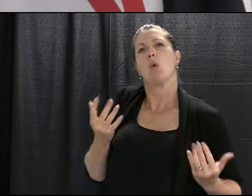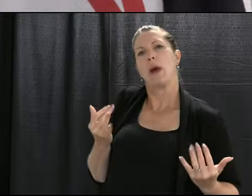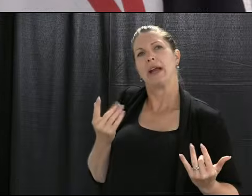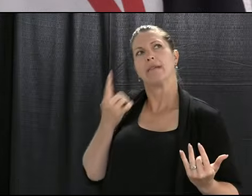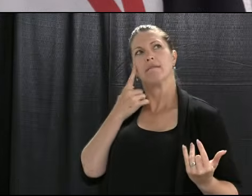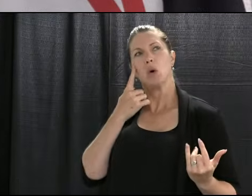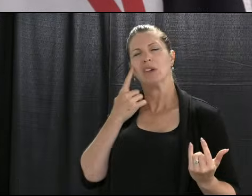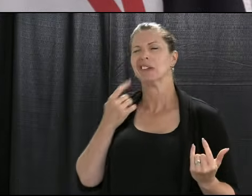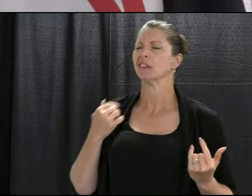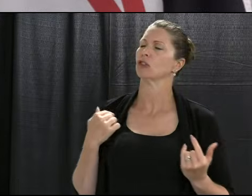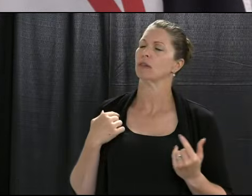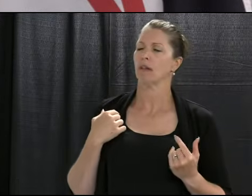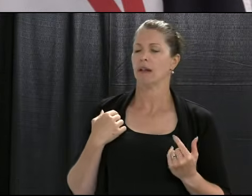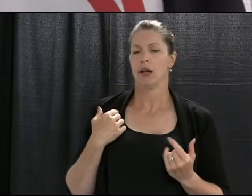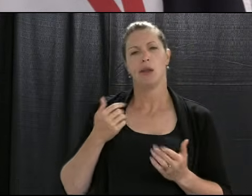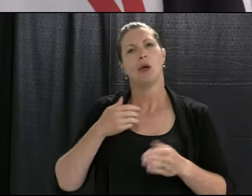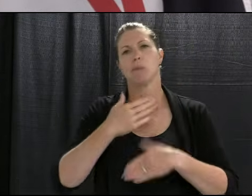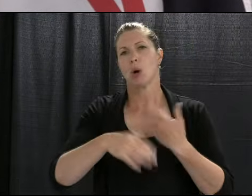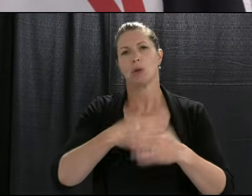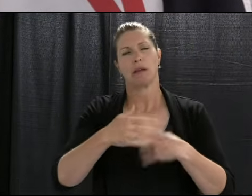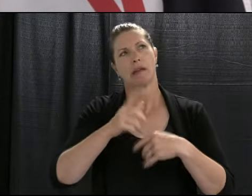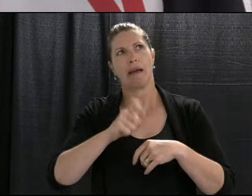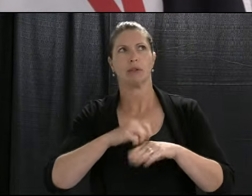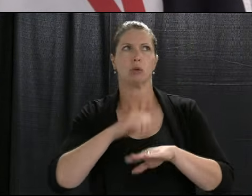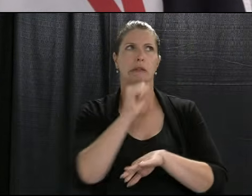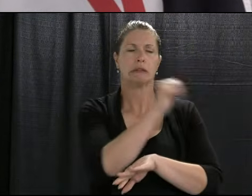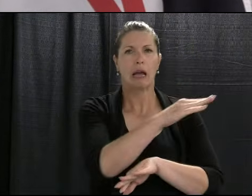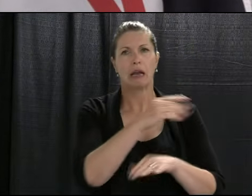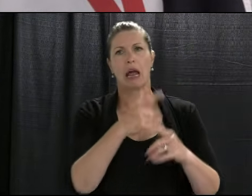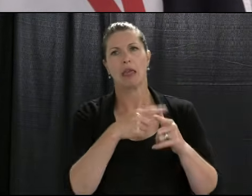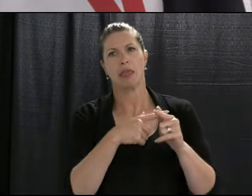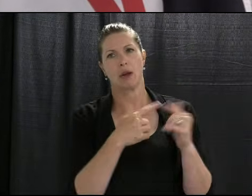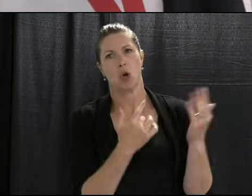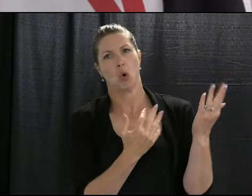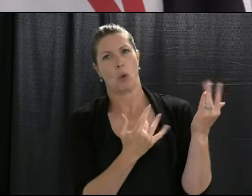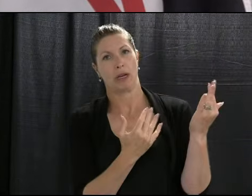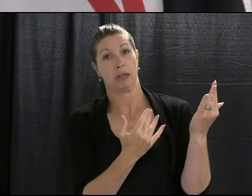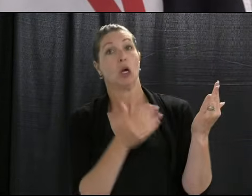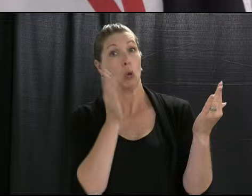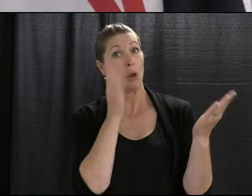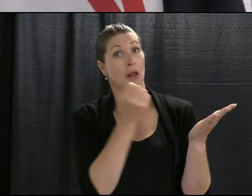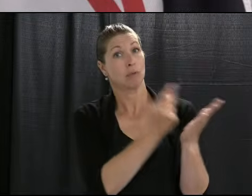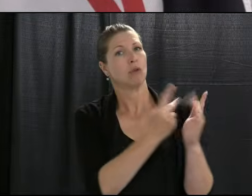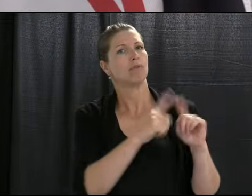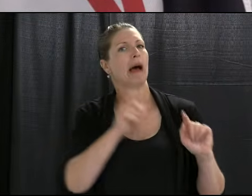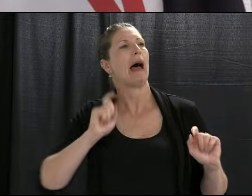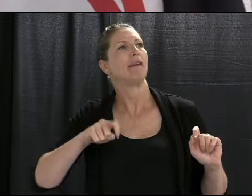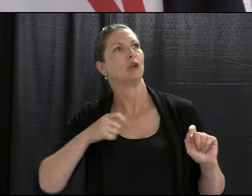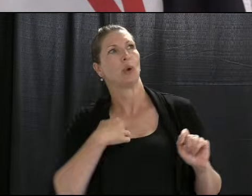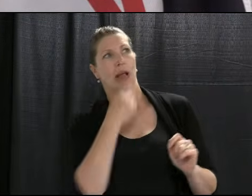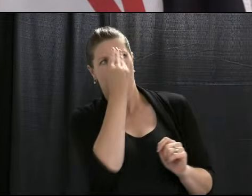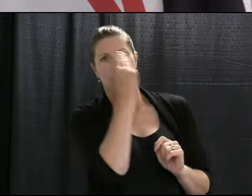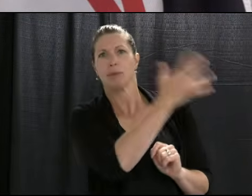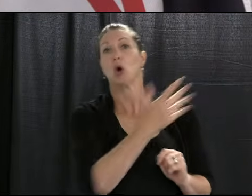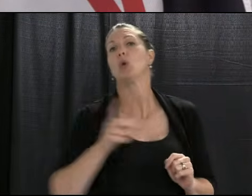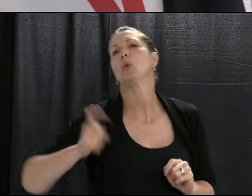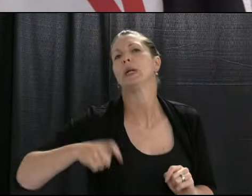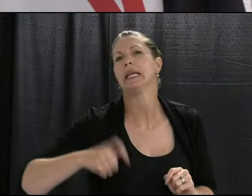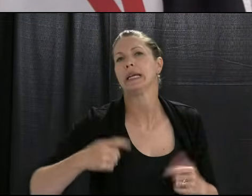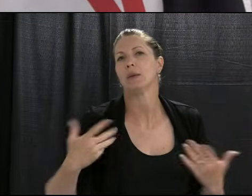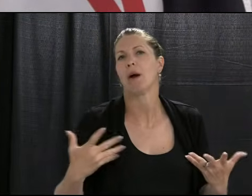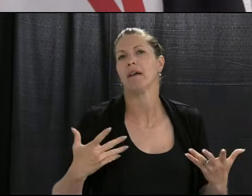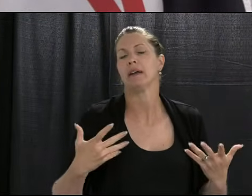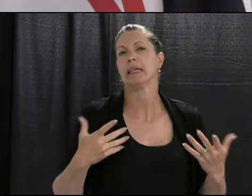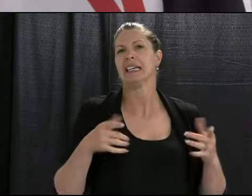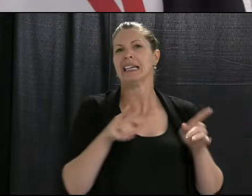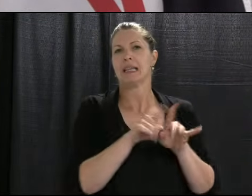logistical process to go through to actually send that letter. Our request for assistance was with planning and coordination